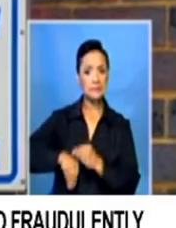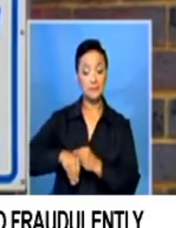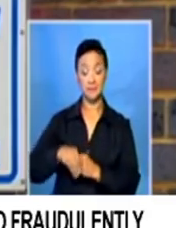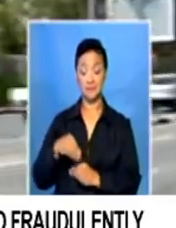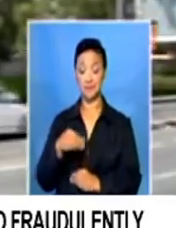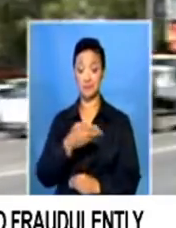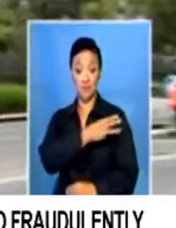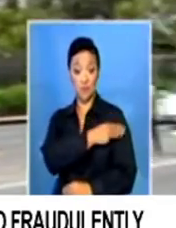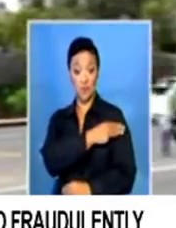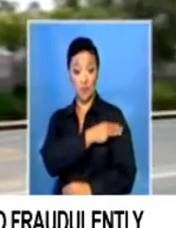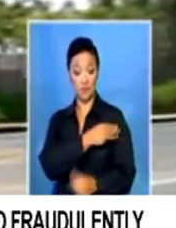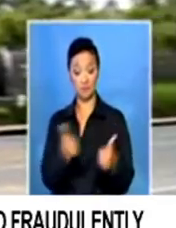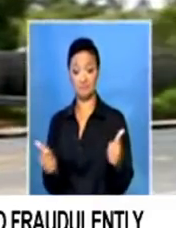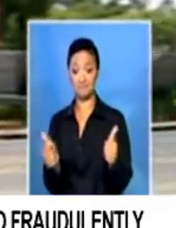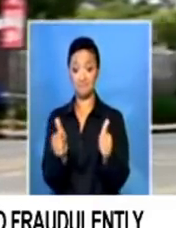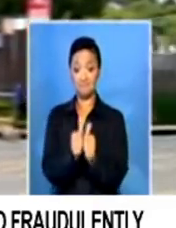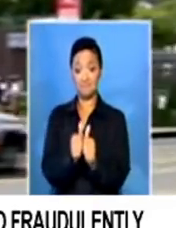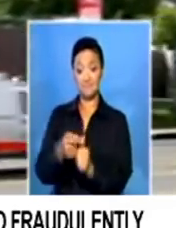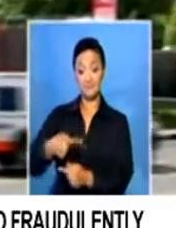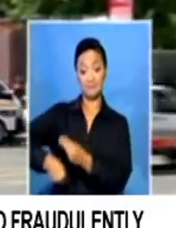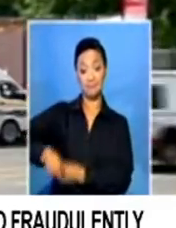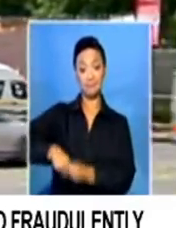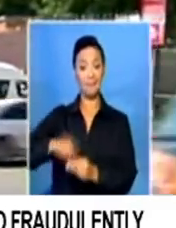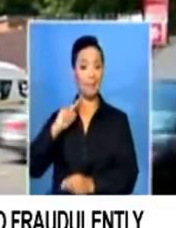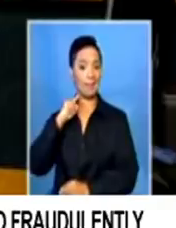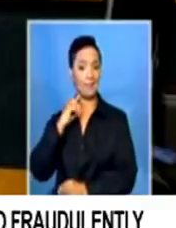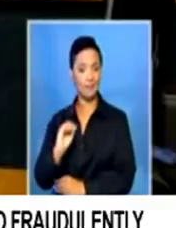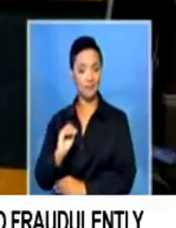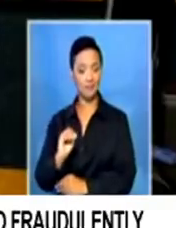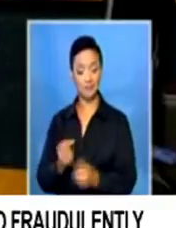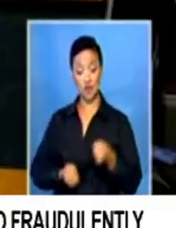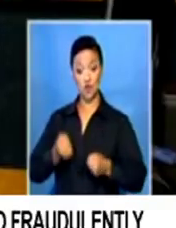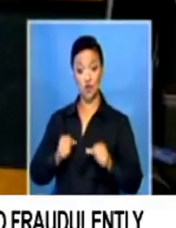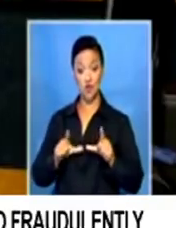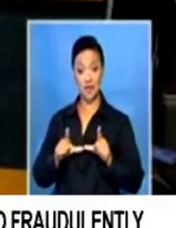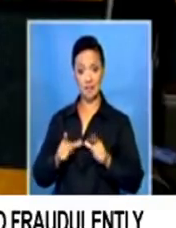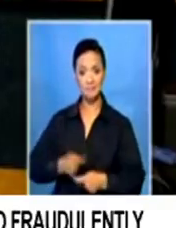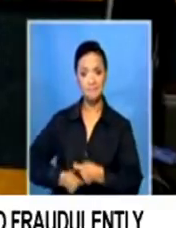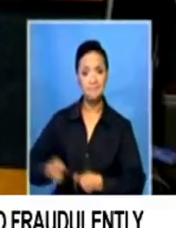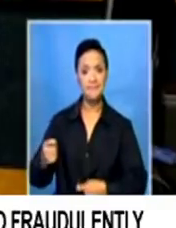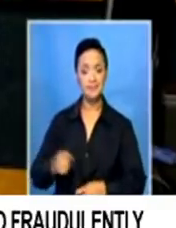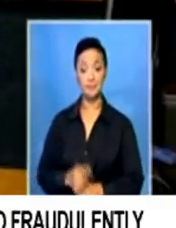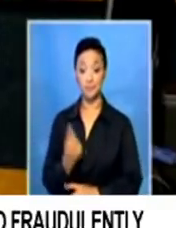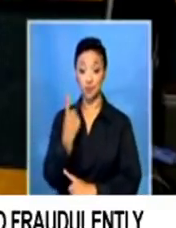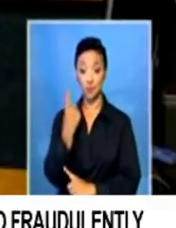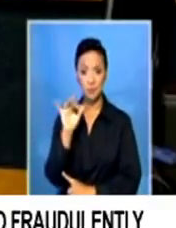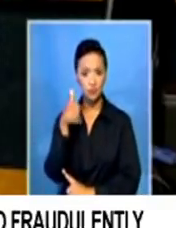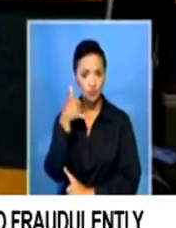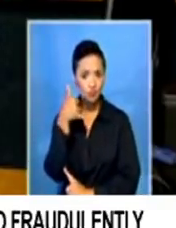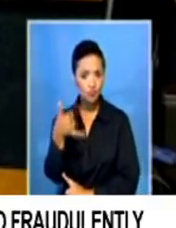JMPD officials sell car papers illegally. We track one and call him.